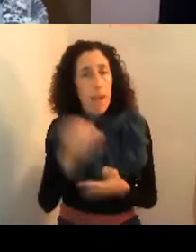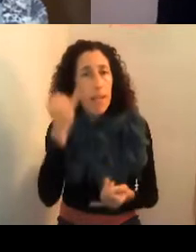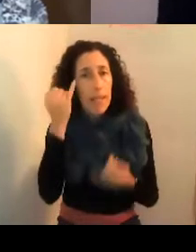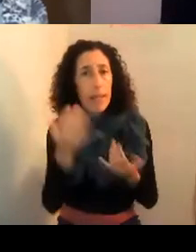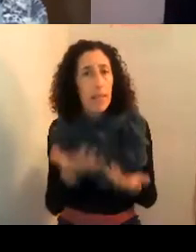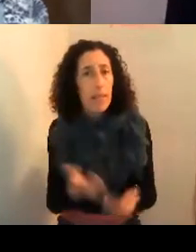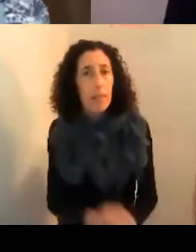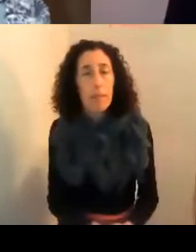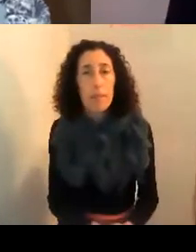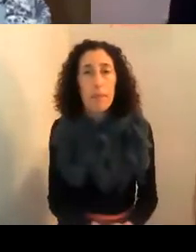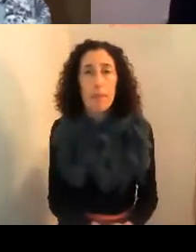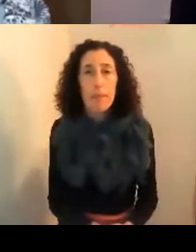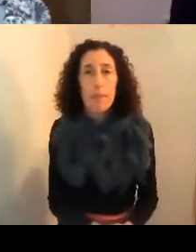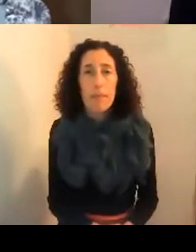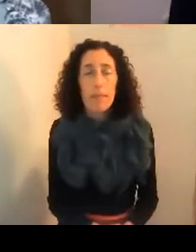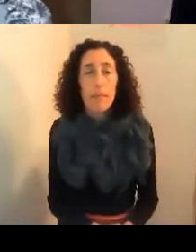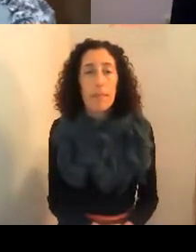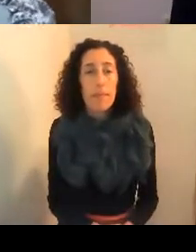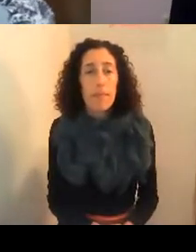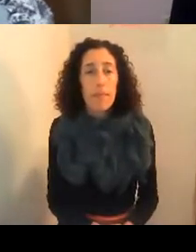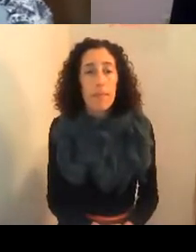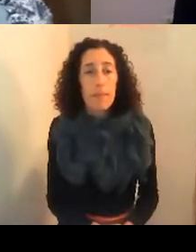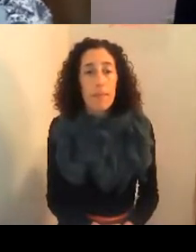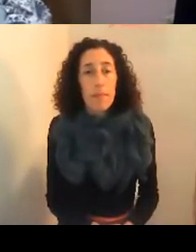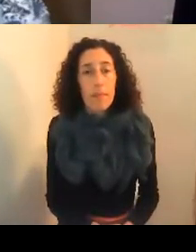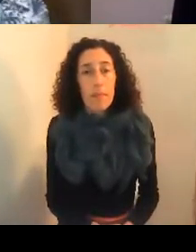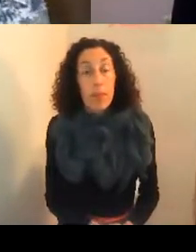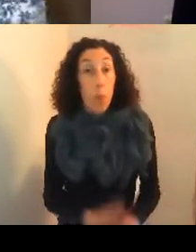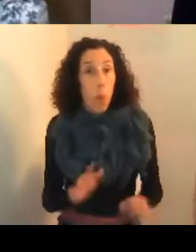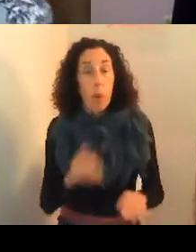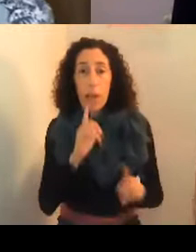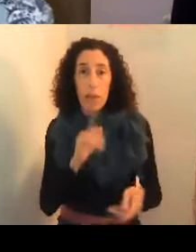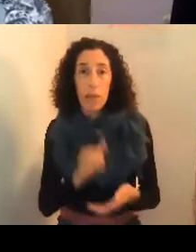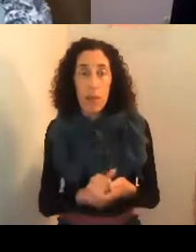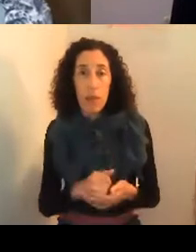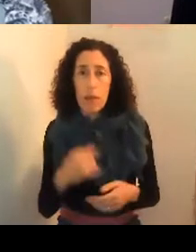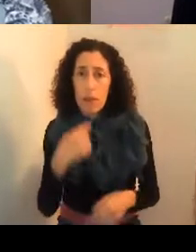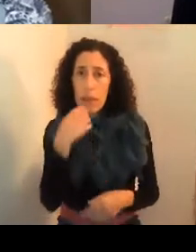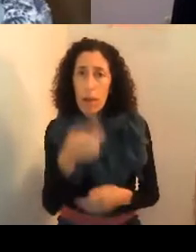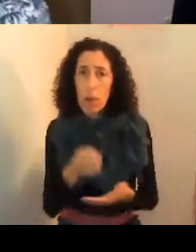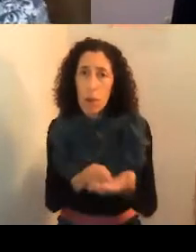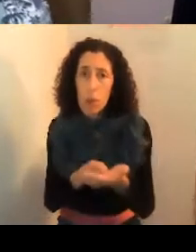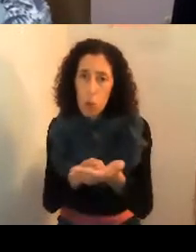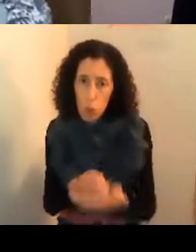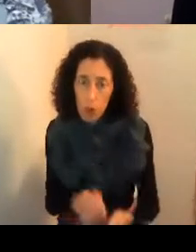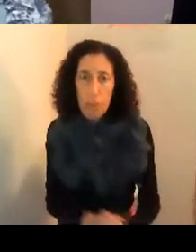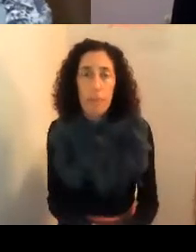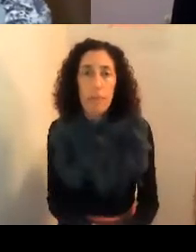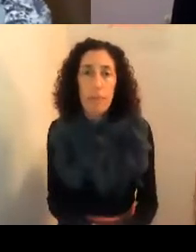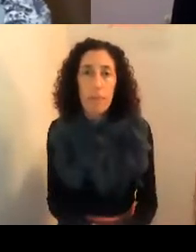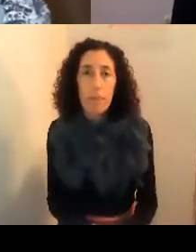would just say, for just quickly, tell the truth. Tell the truth of who you are, tell the truth of